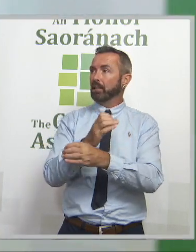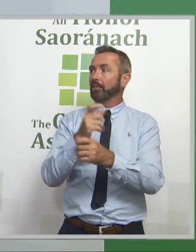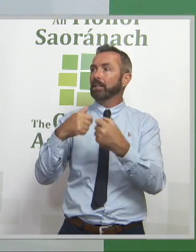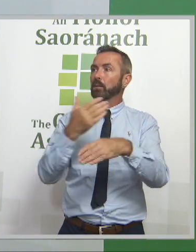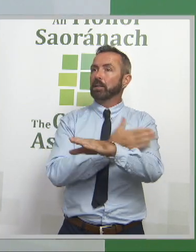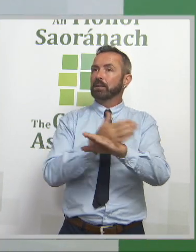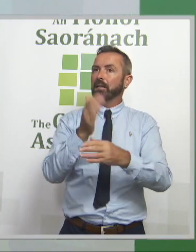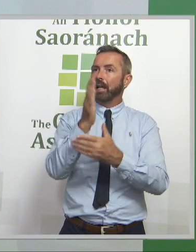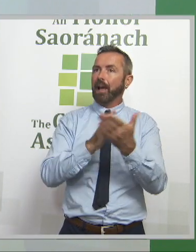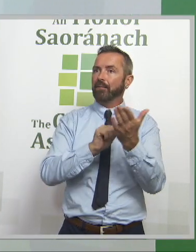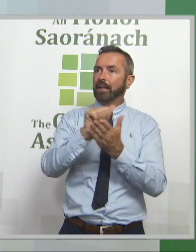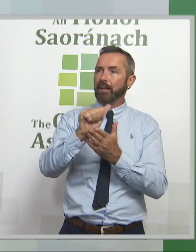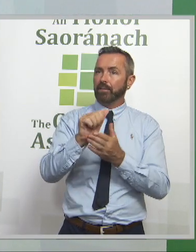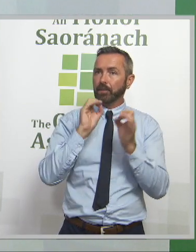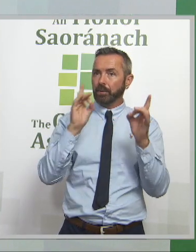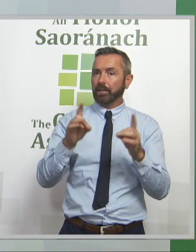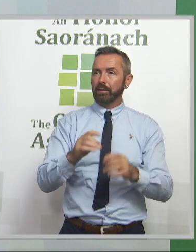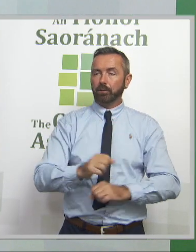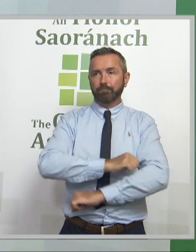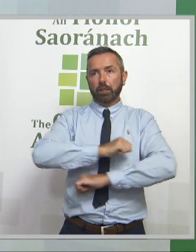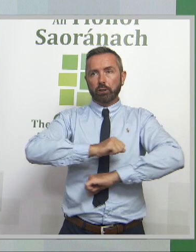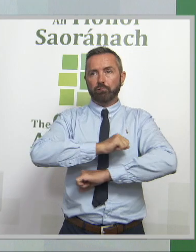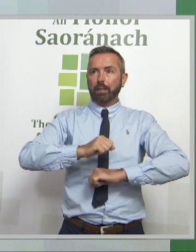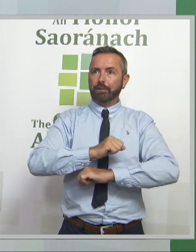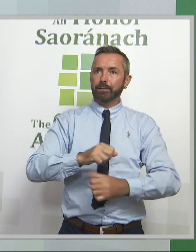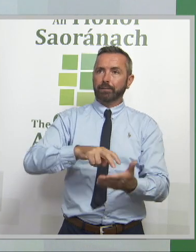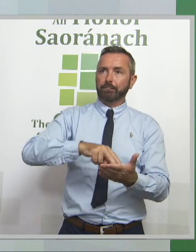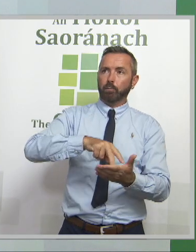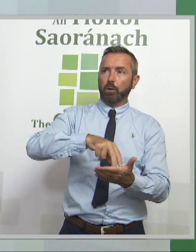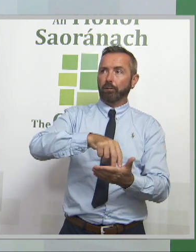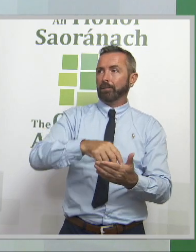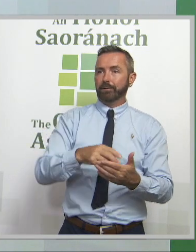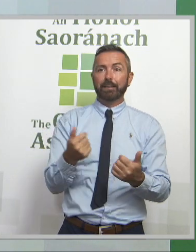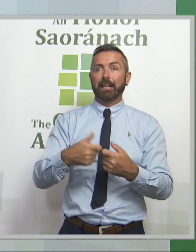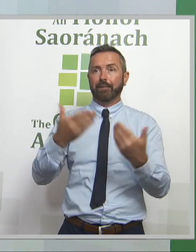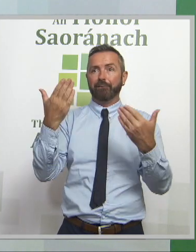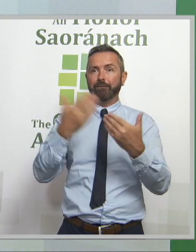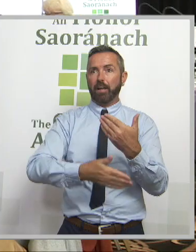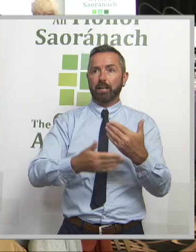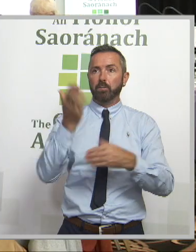session at 11:30. So stretch your legs and we're into the final presentations for today.